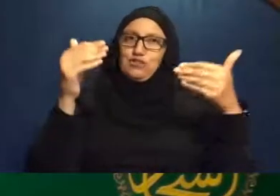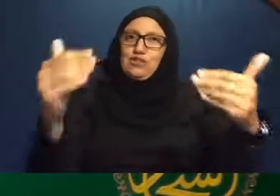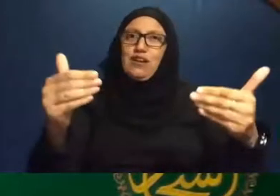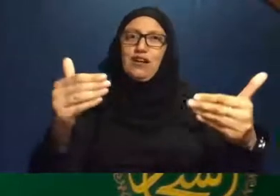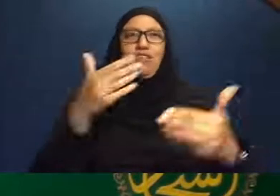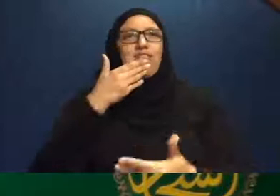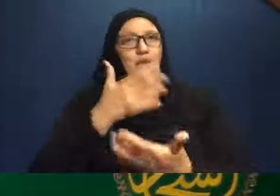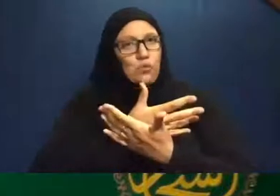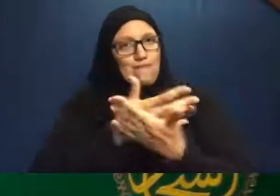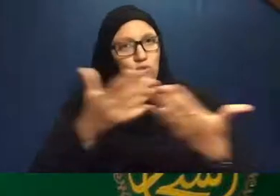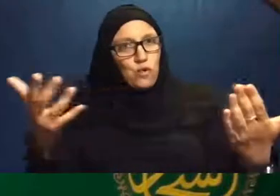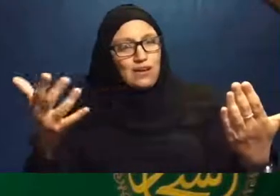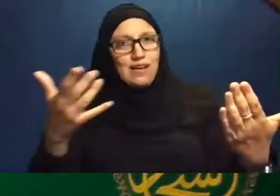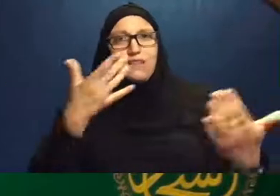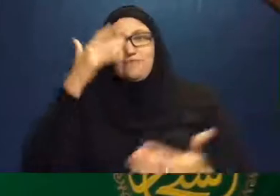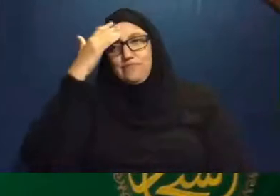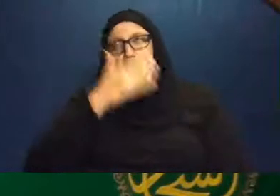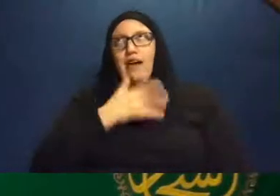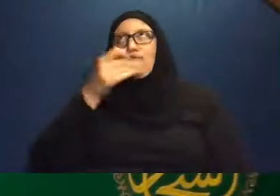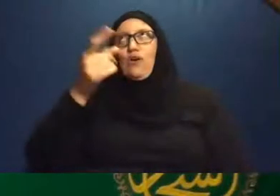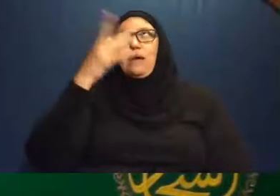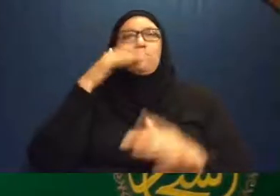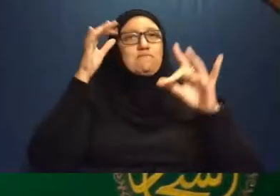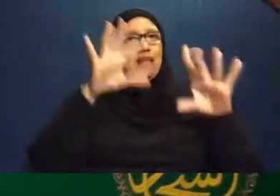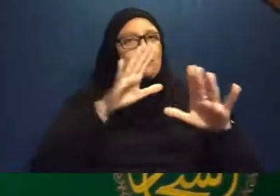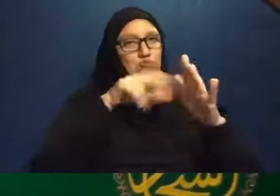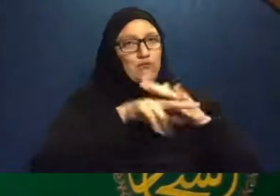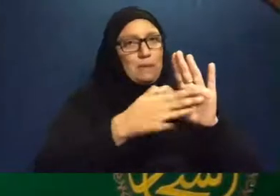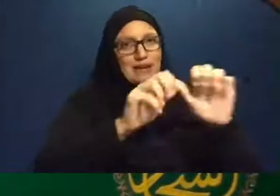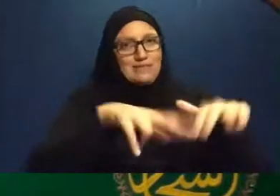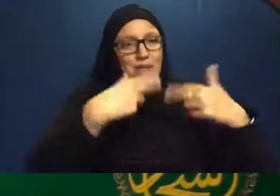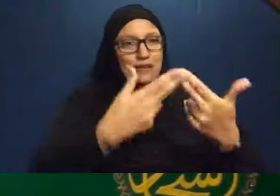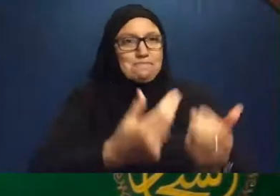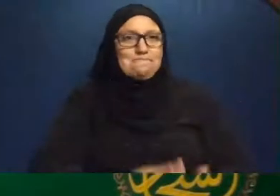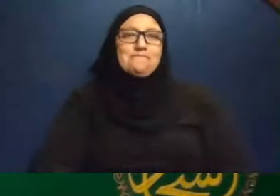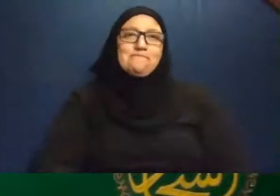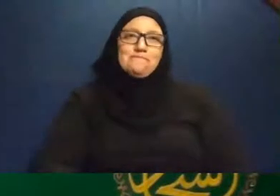alfi khair in advance, inshallah. Jazakumullah khaira, sallu ala Muhammad wa ala Muhammad.